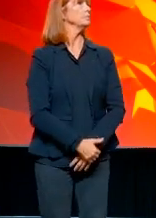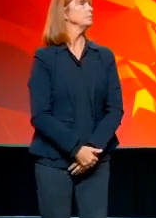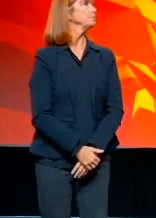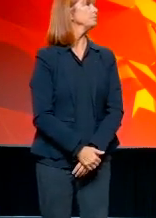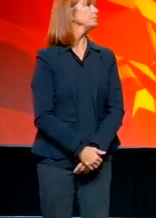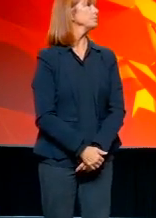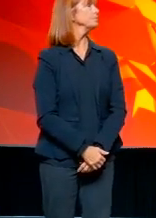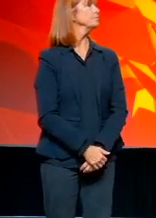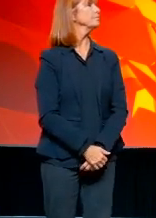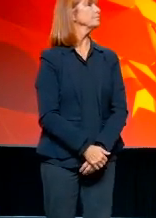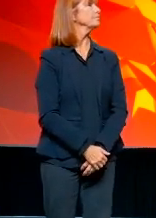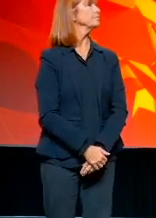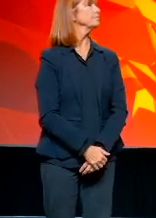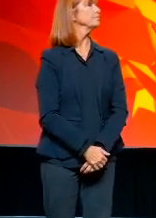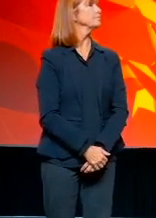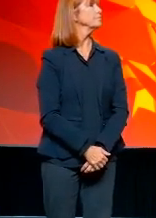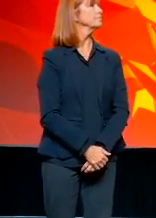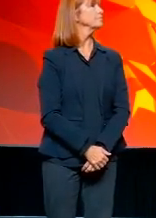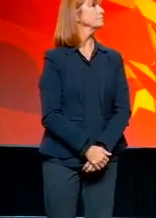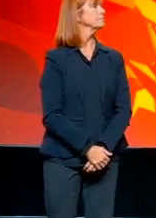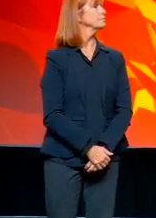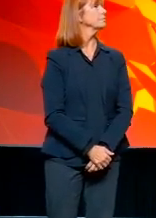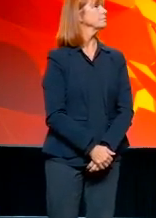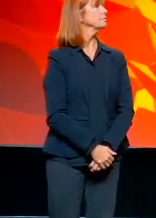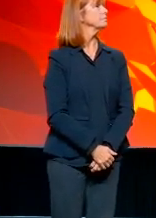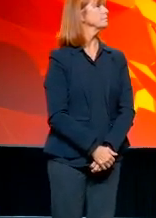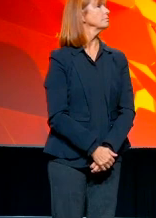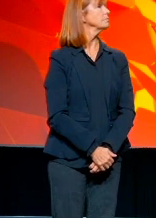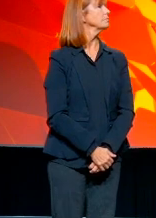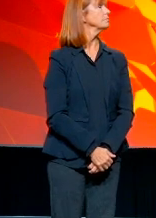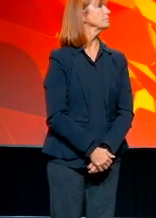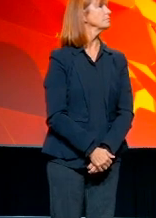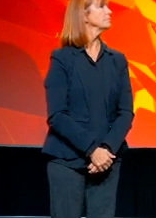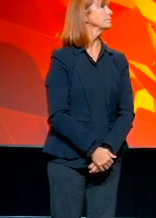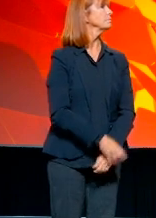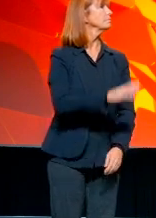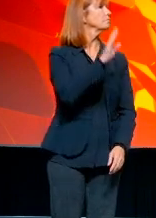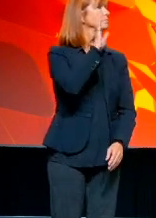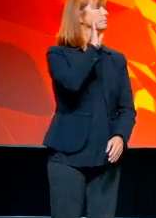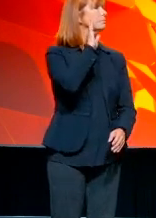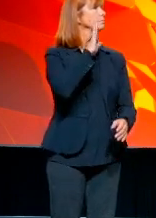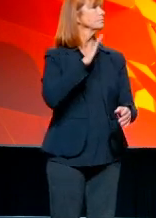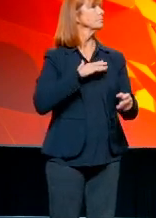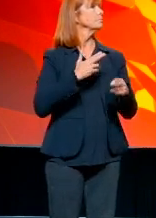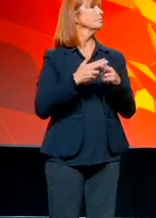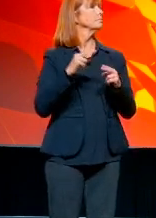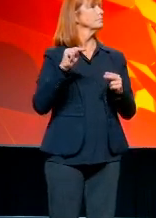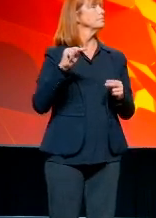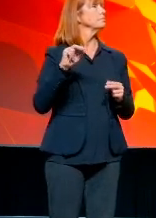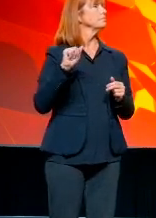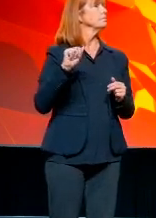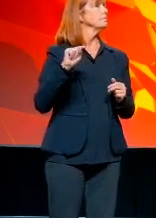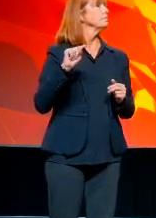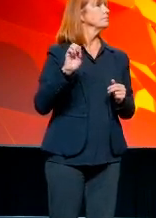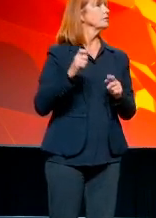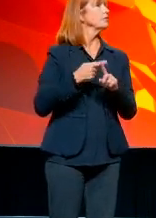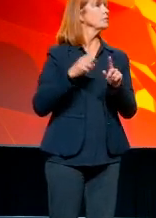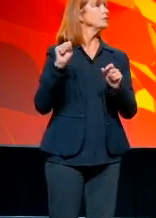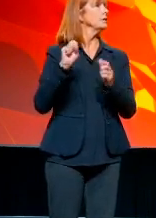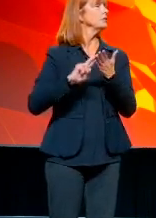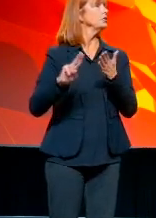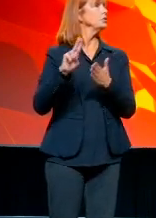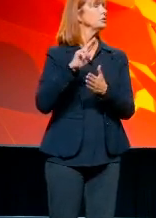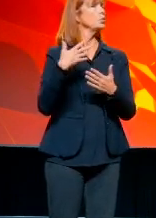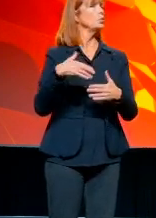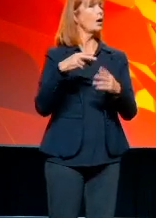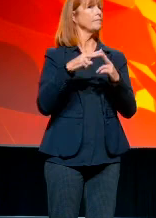have another question here. Yeah. See if I can. Oh, okay. Hi, my name is Nate. I'm from Seattle University. I'm very